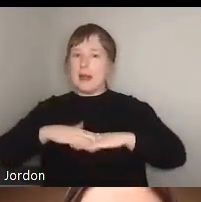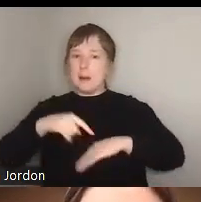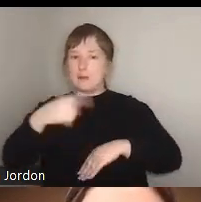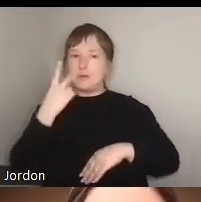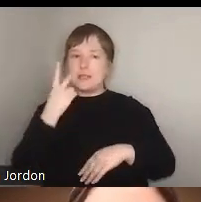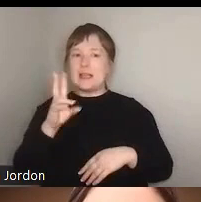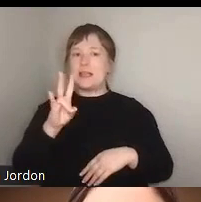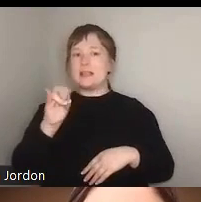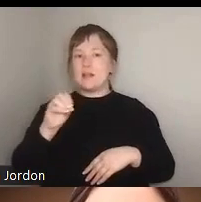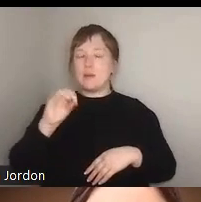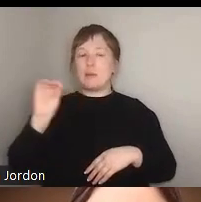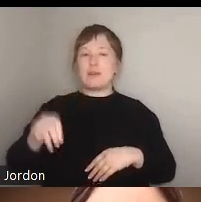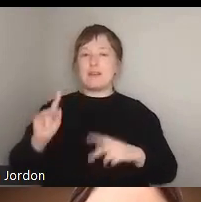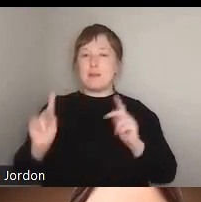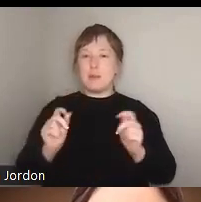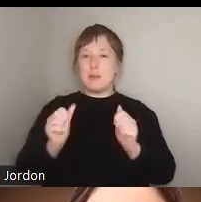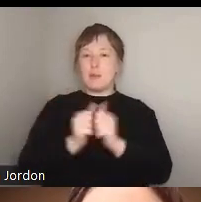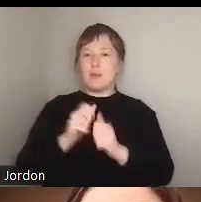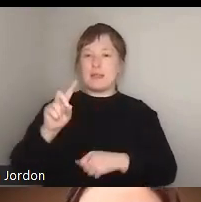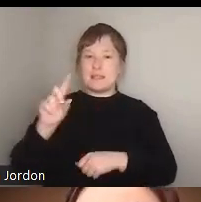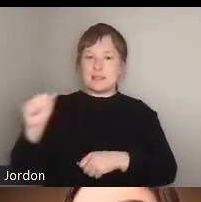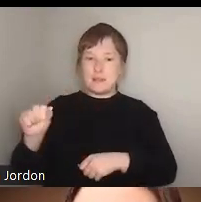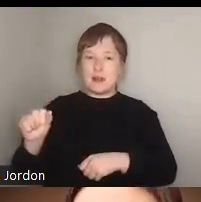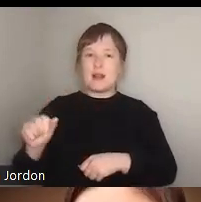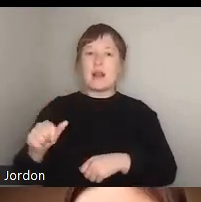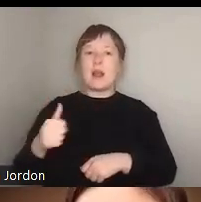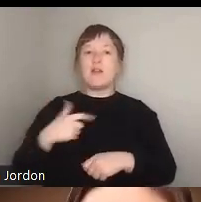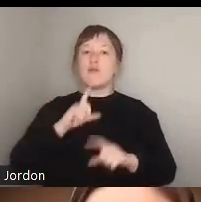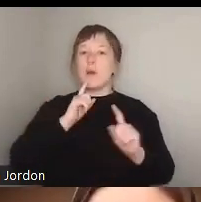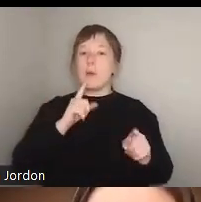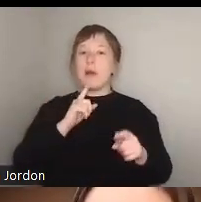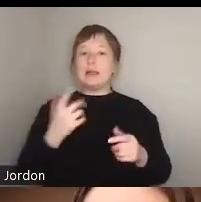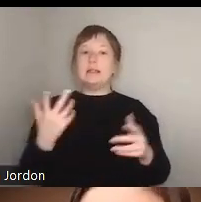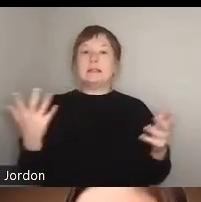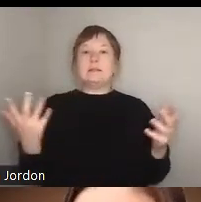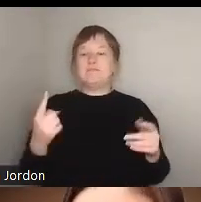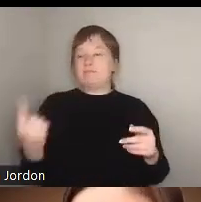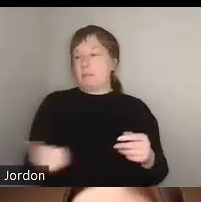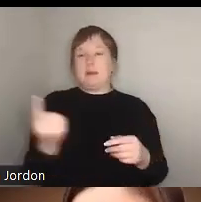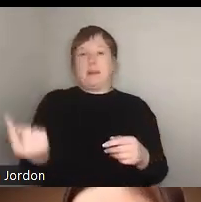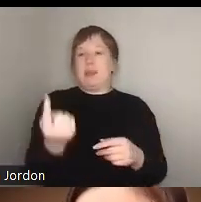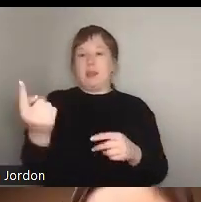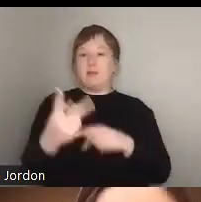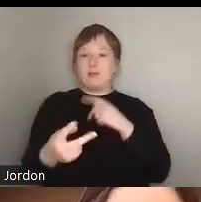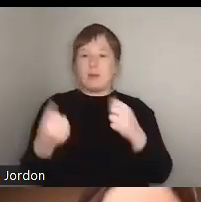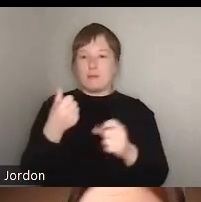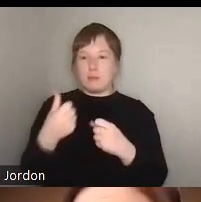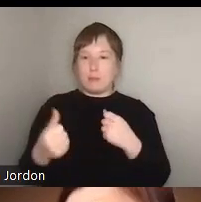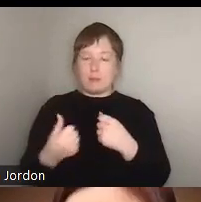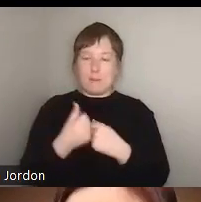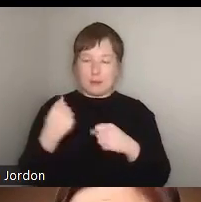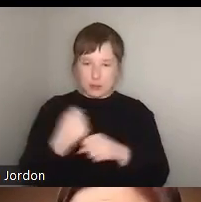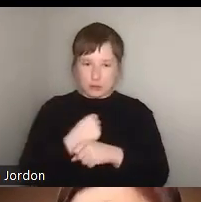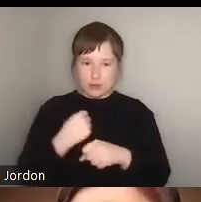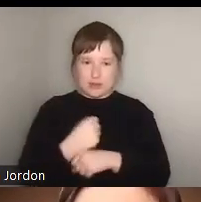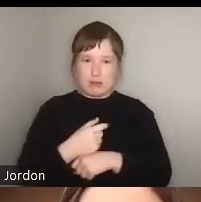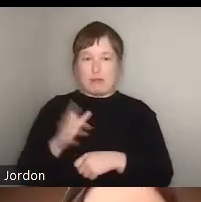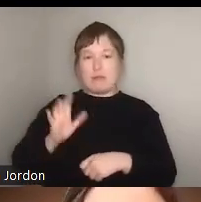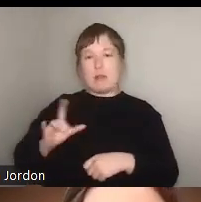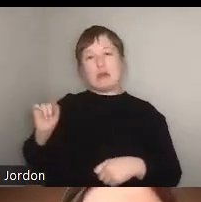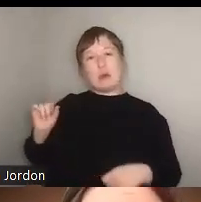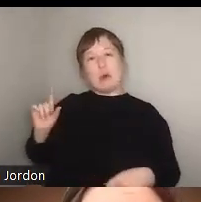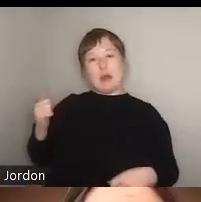of people with disability reported having experienced some form of abuse. This was with the national survey that was done actually back in